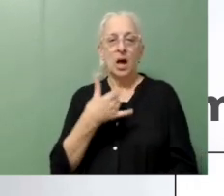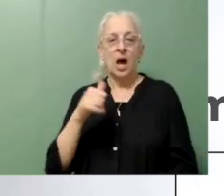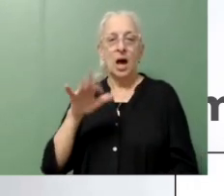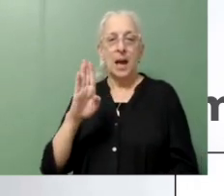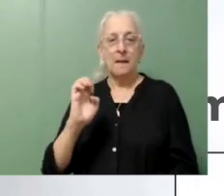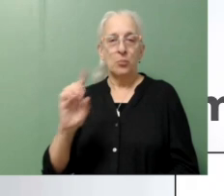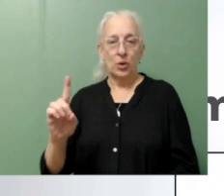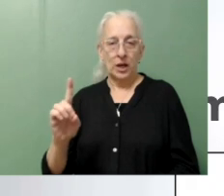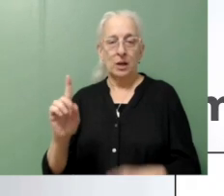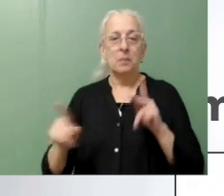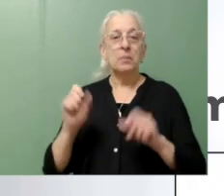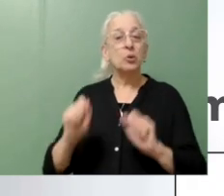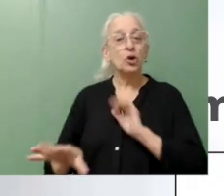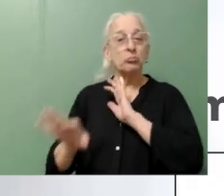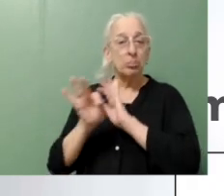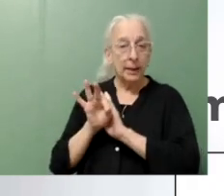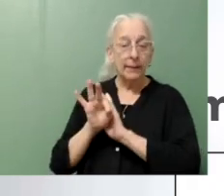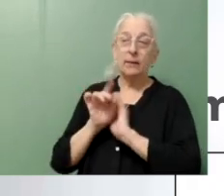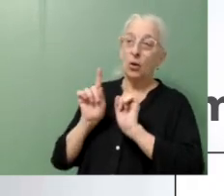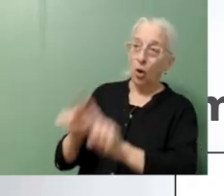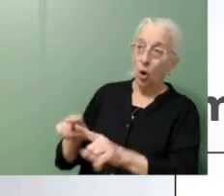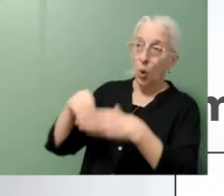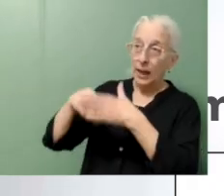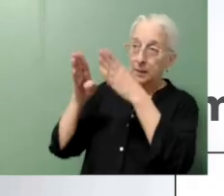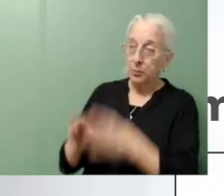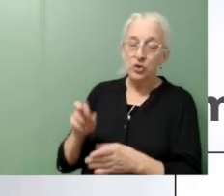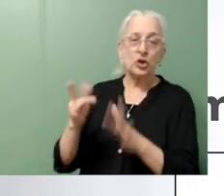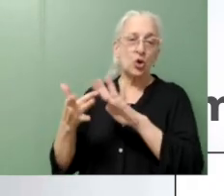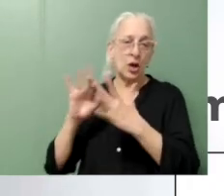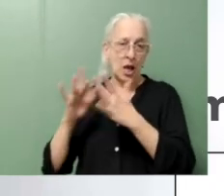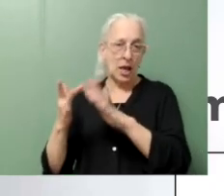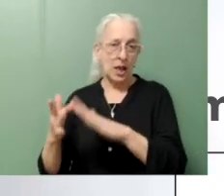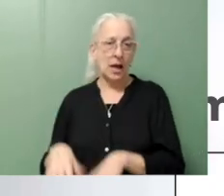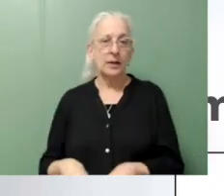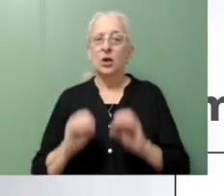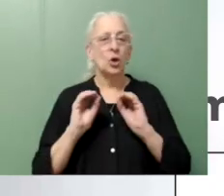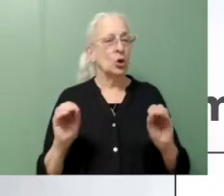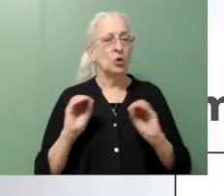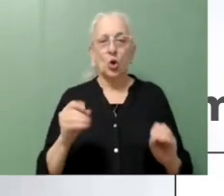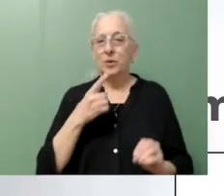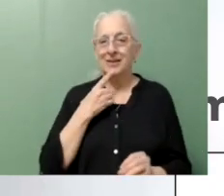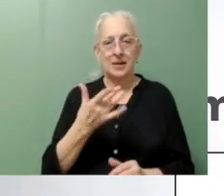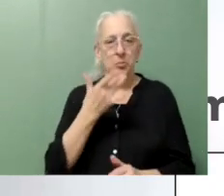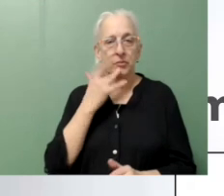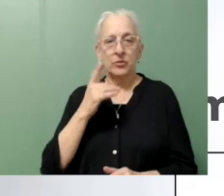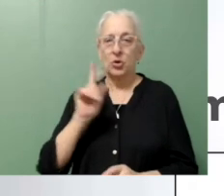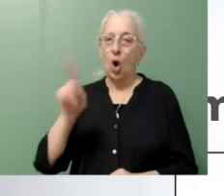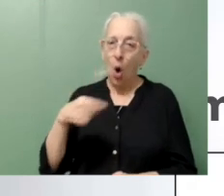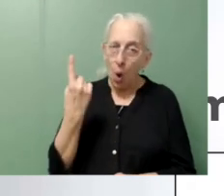online. And lastly, 0% of respondents said they would prefer in-person only